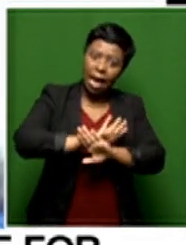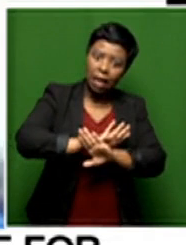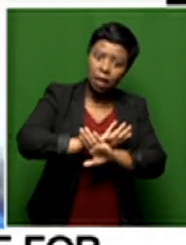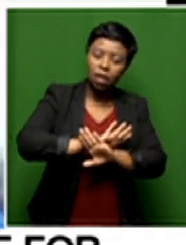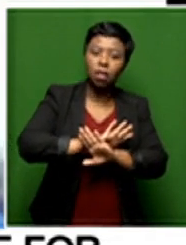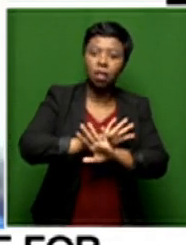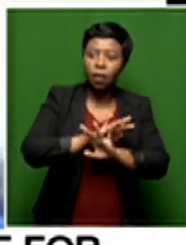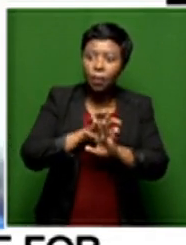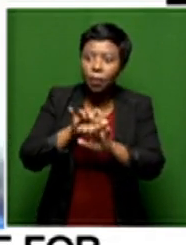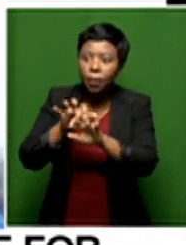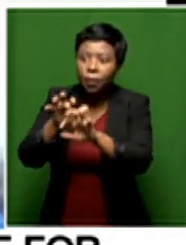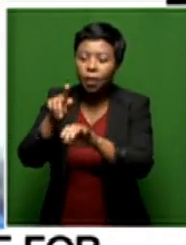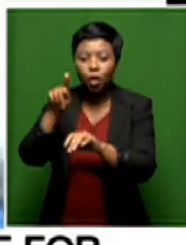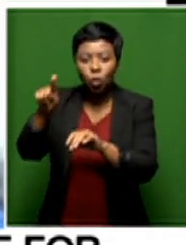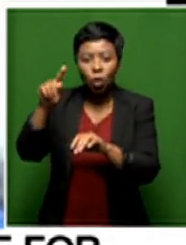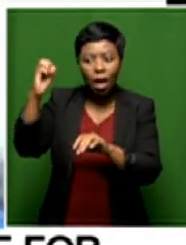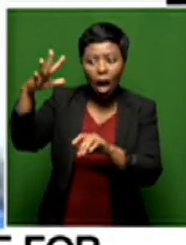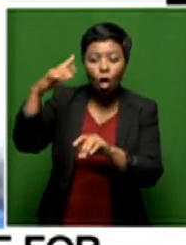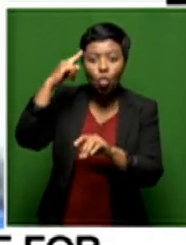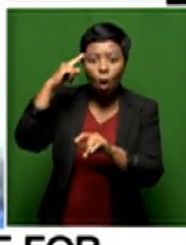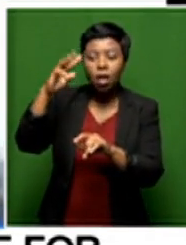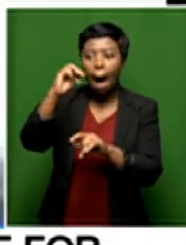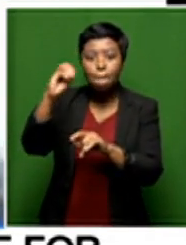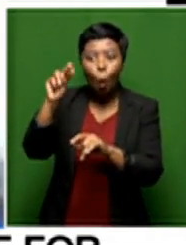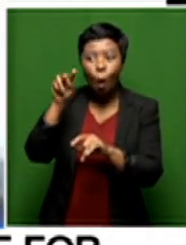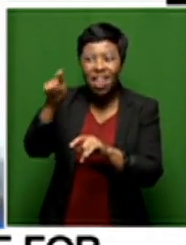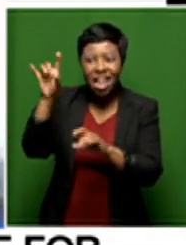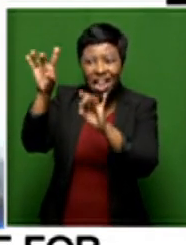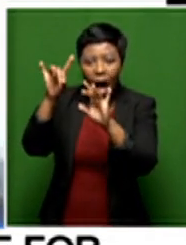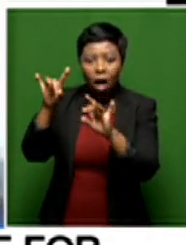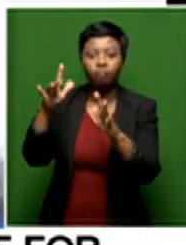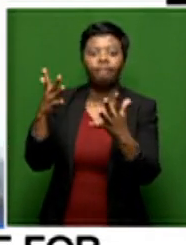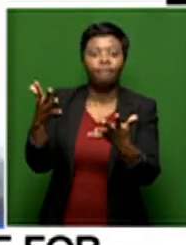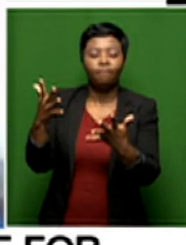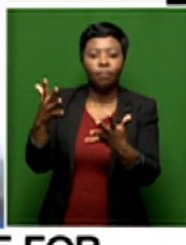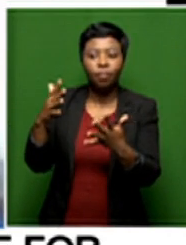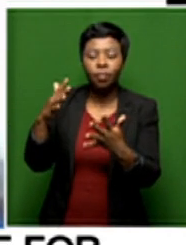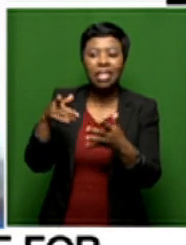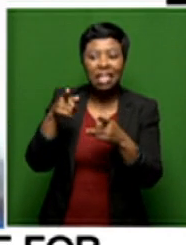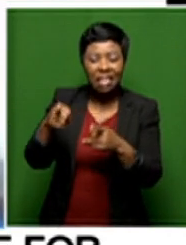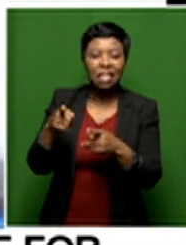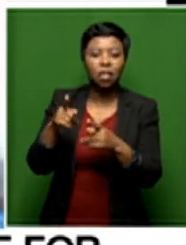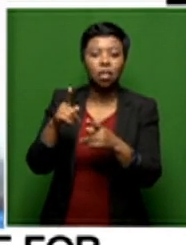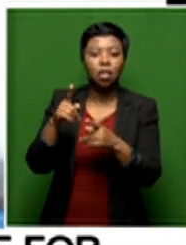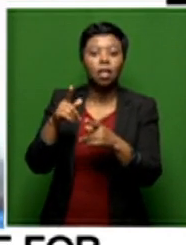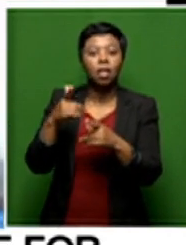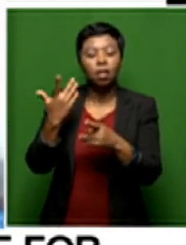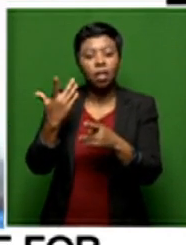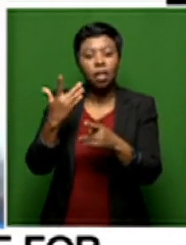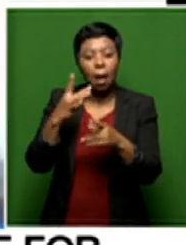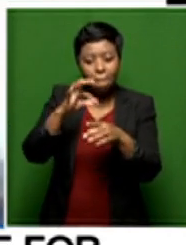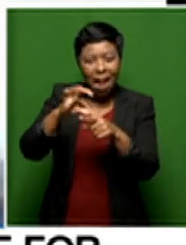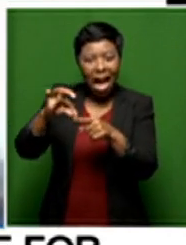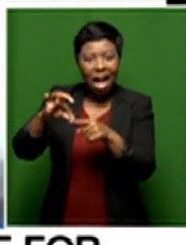to lights, thinking it's the moon or navigating in that way, they're just going to circulate these lights and be drawn away from the